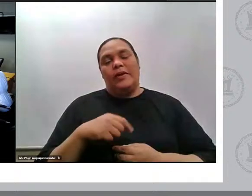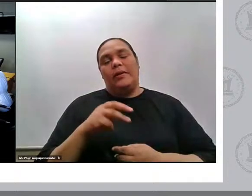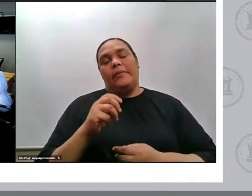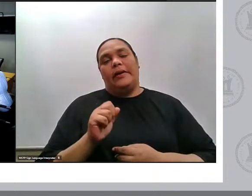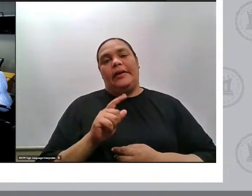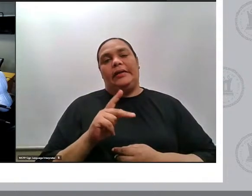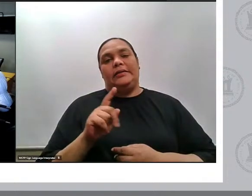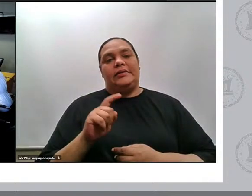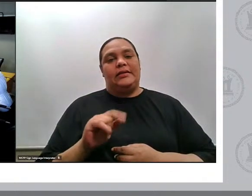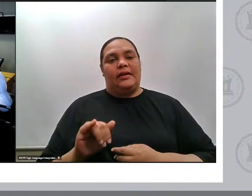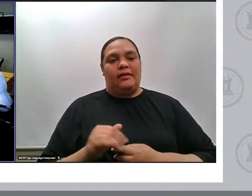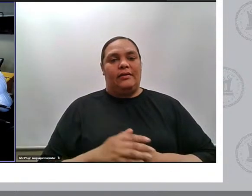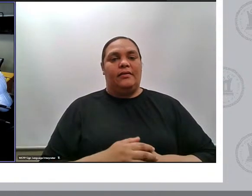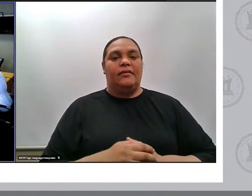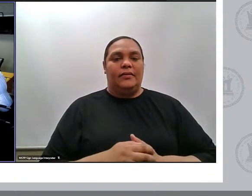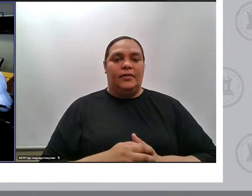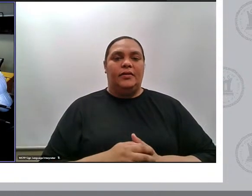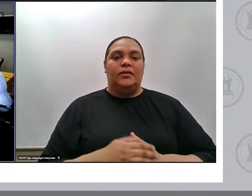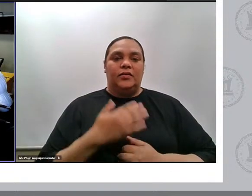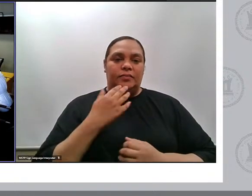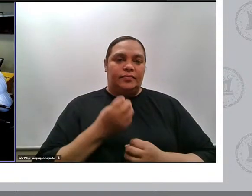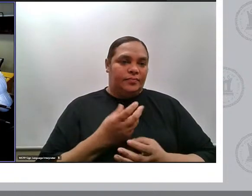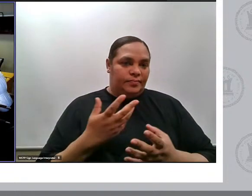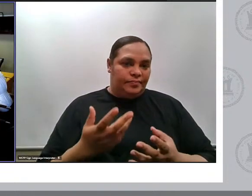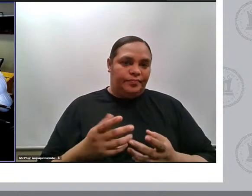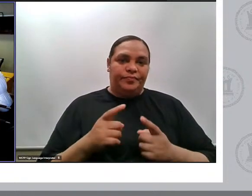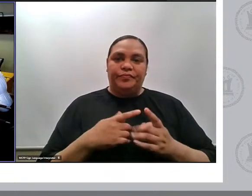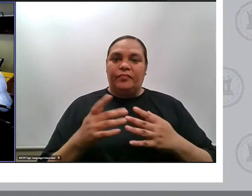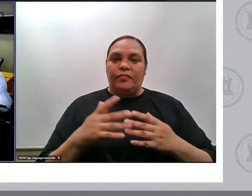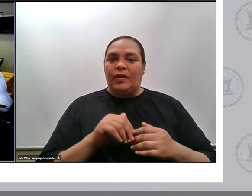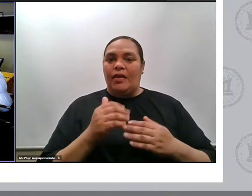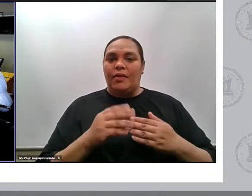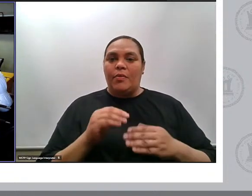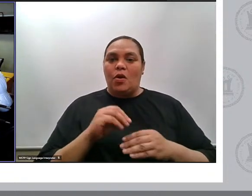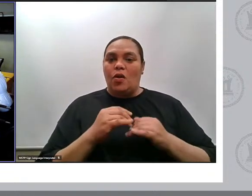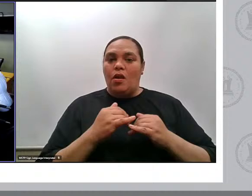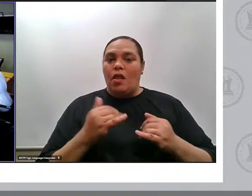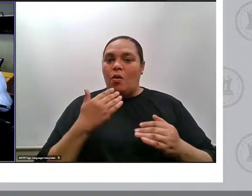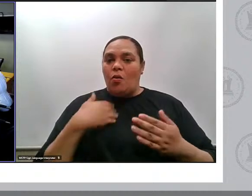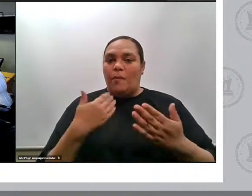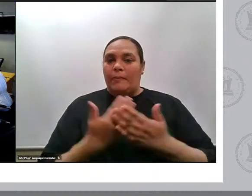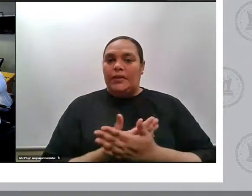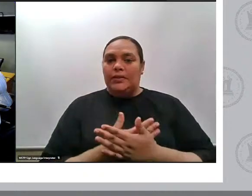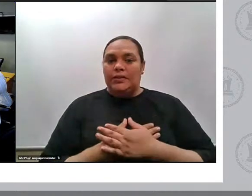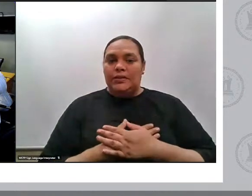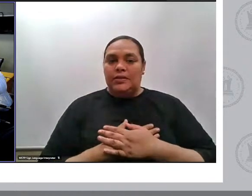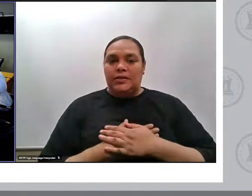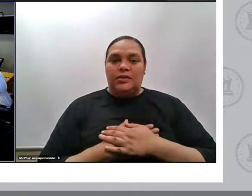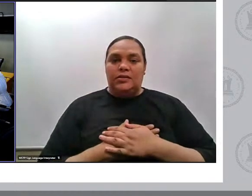Mackenzie. Thank you very much. Are there any other members online who I might have missed?